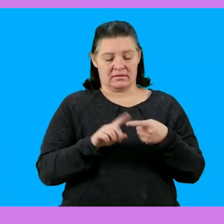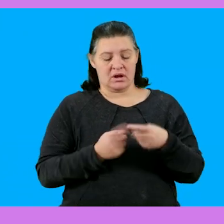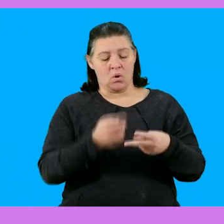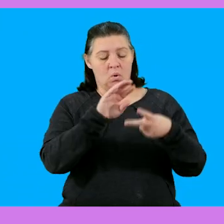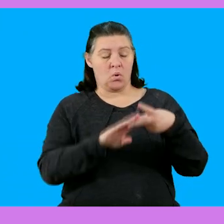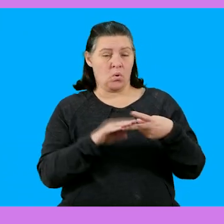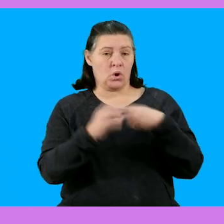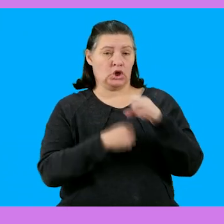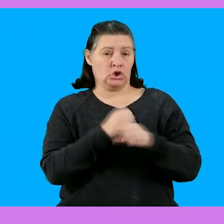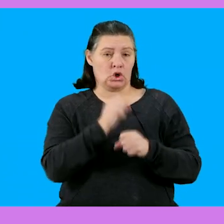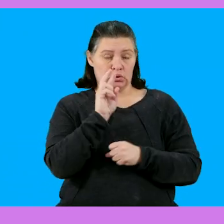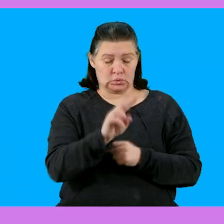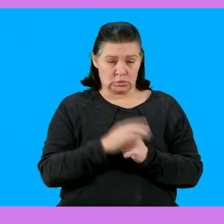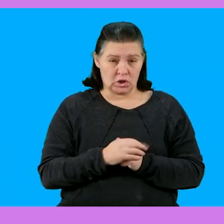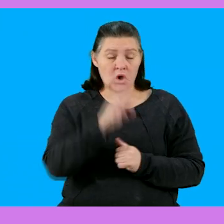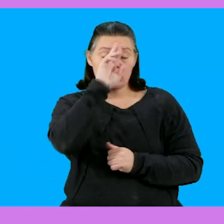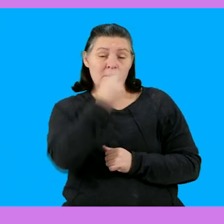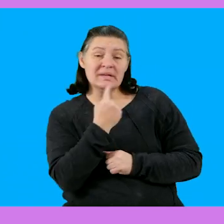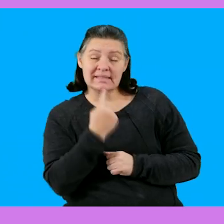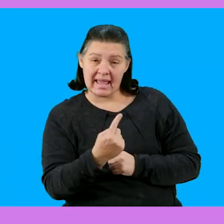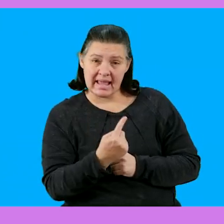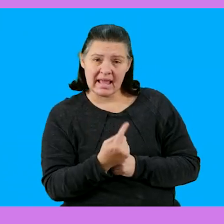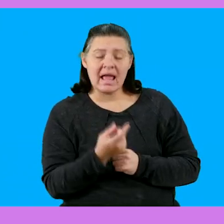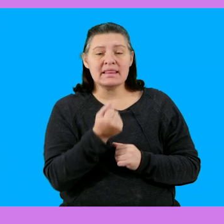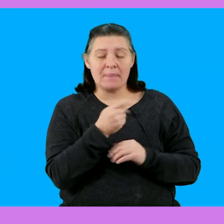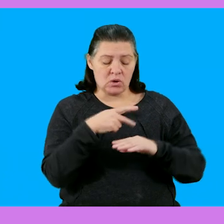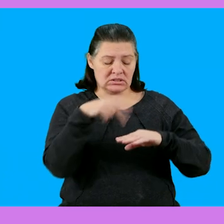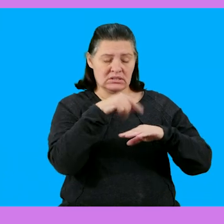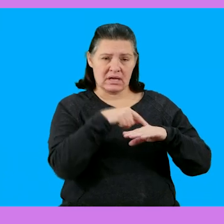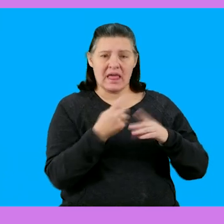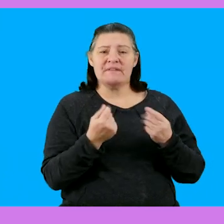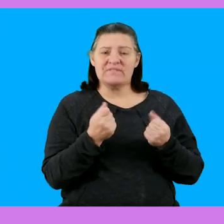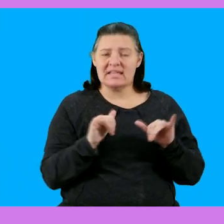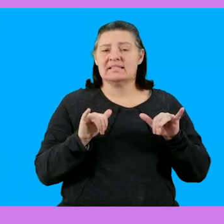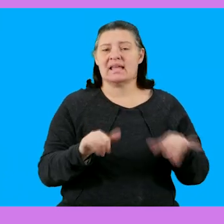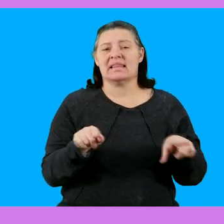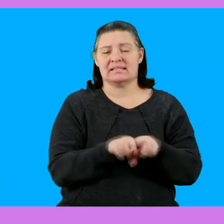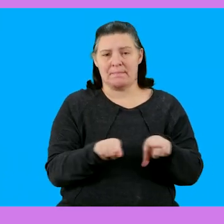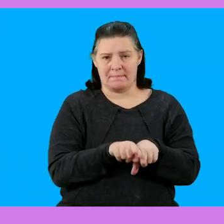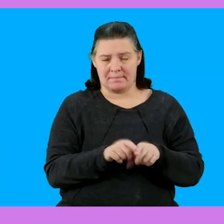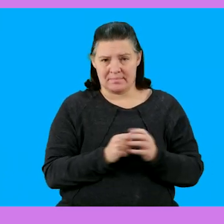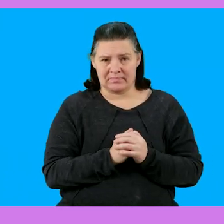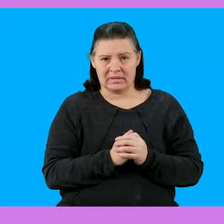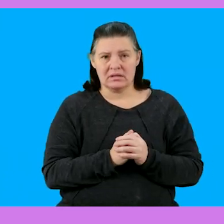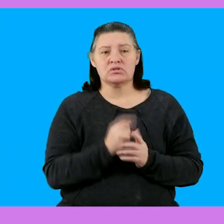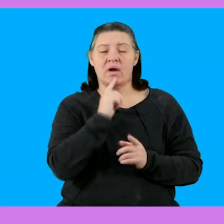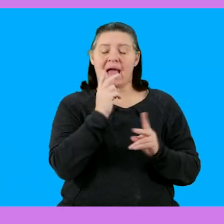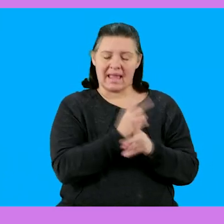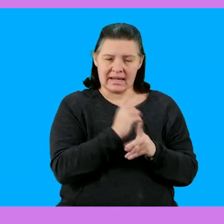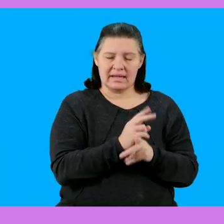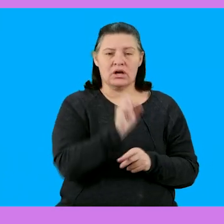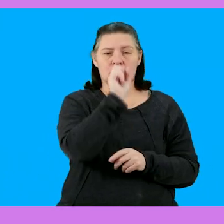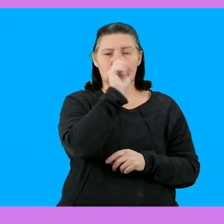on to year number 2. Remember we said the amount, the fees remain the same, right? So I'm going to indicate again,